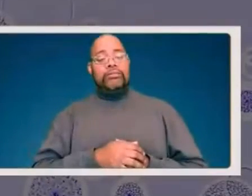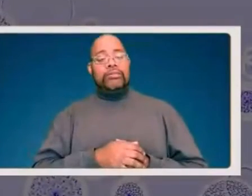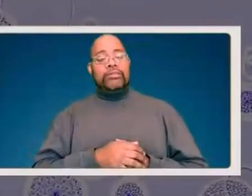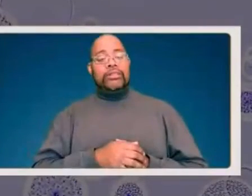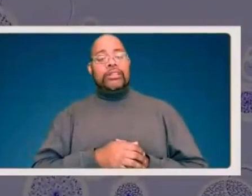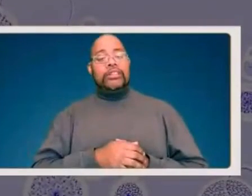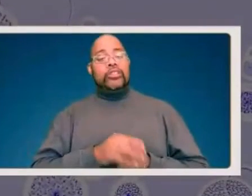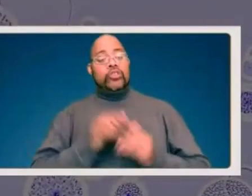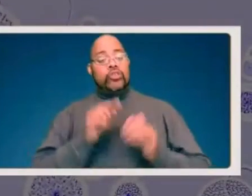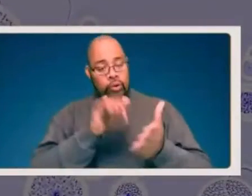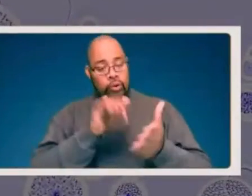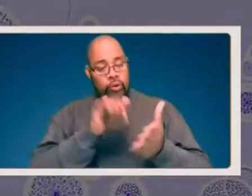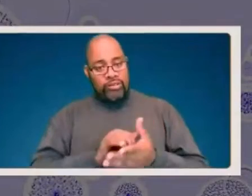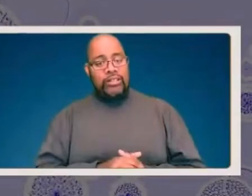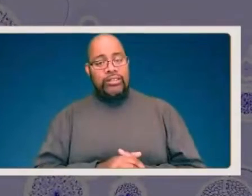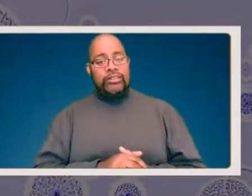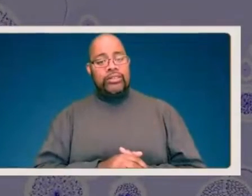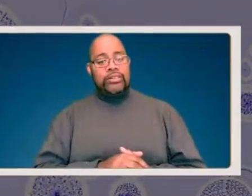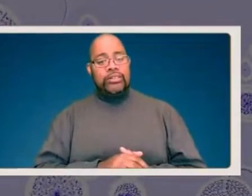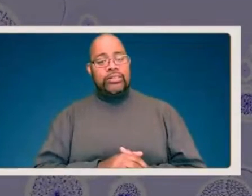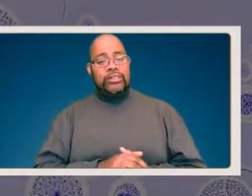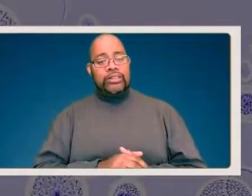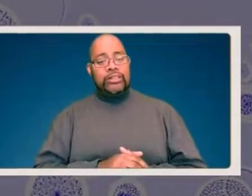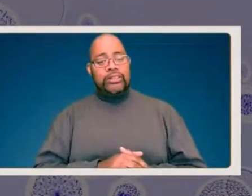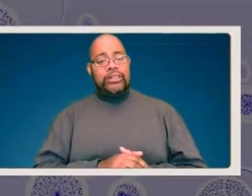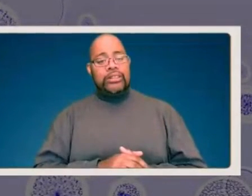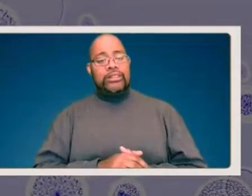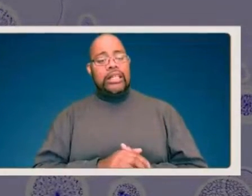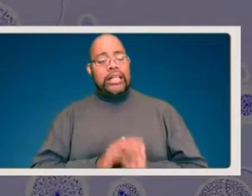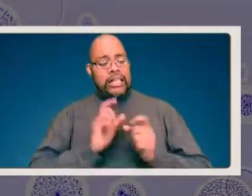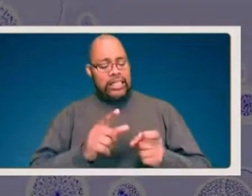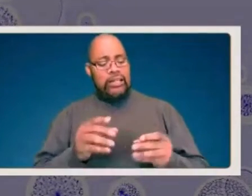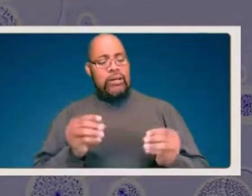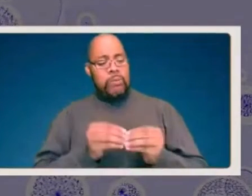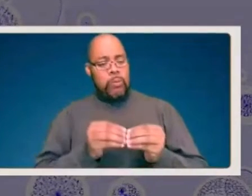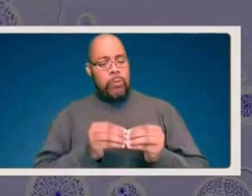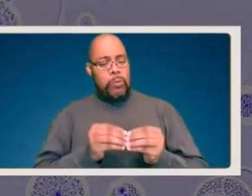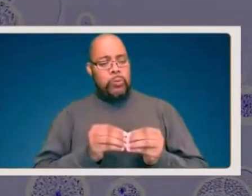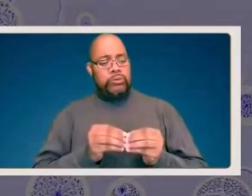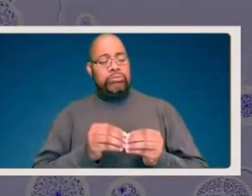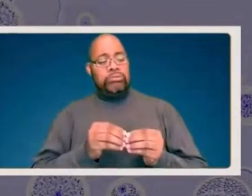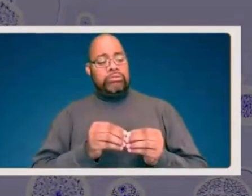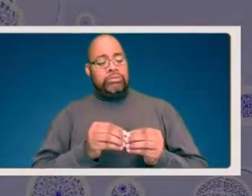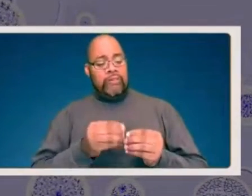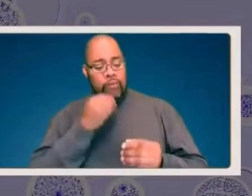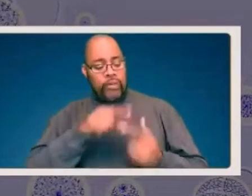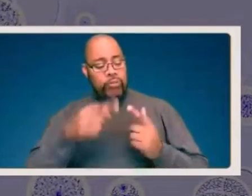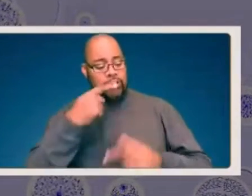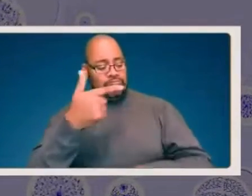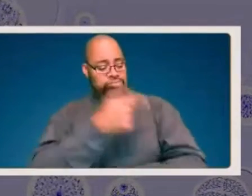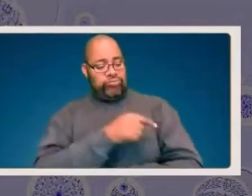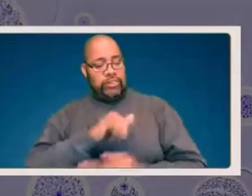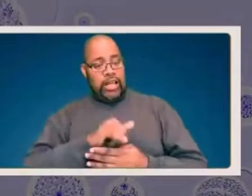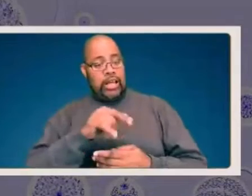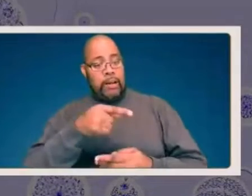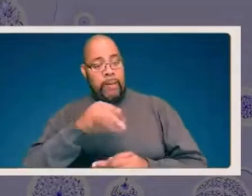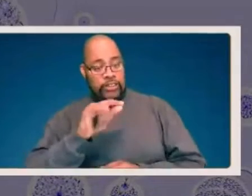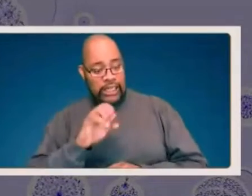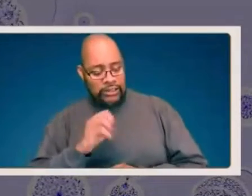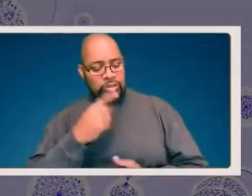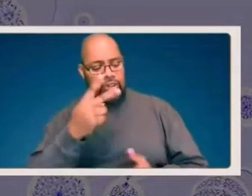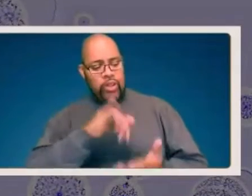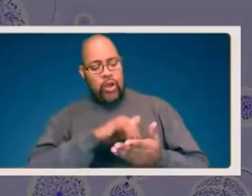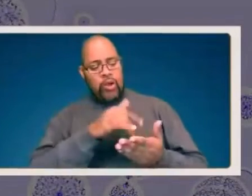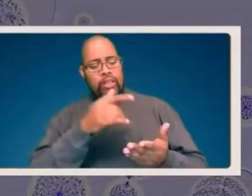and infected their pups 13 days after they were born with Plasmodium parasites. We observed